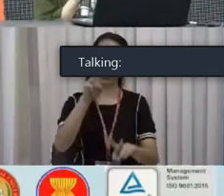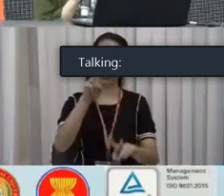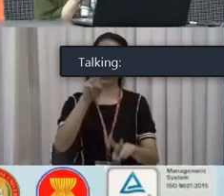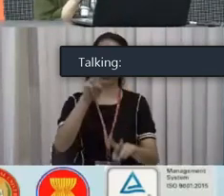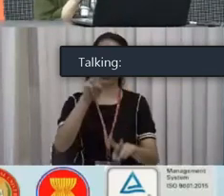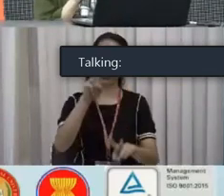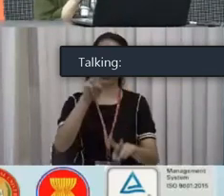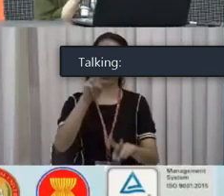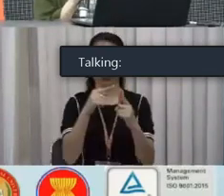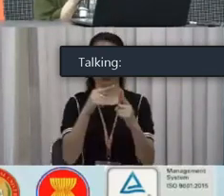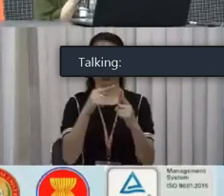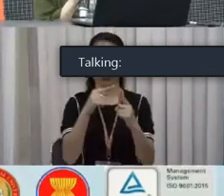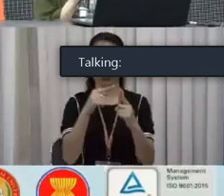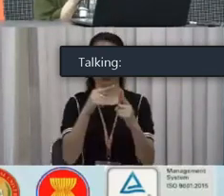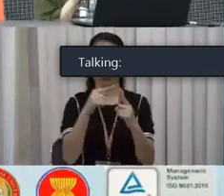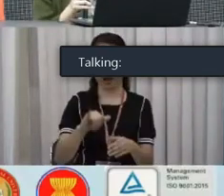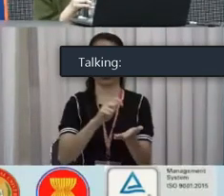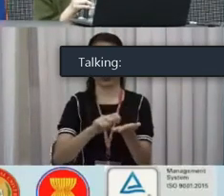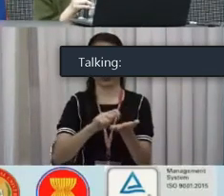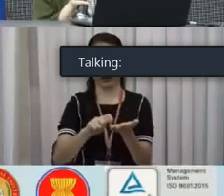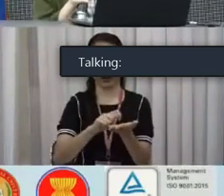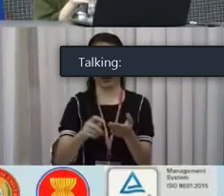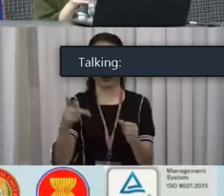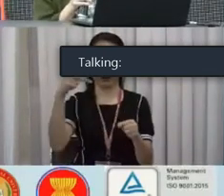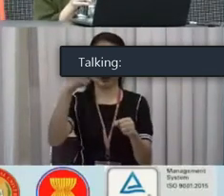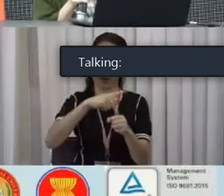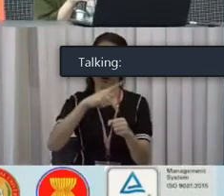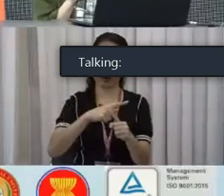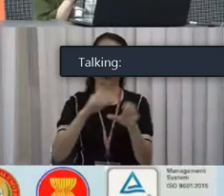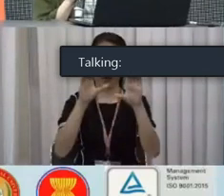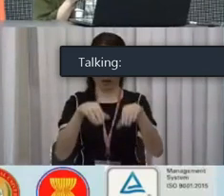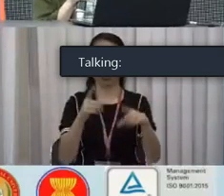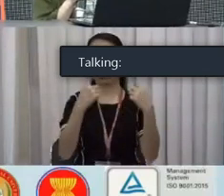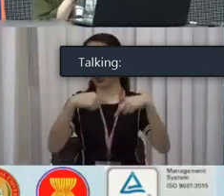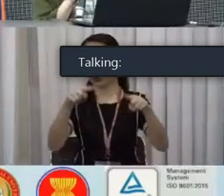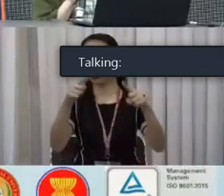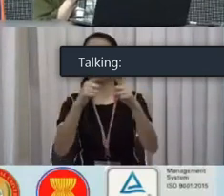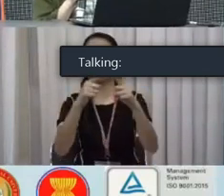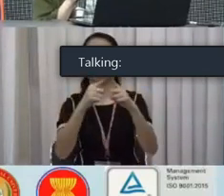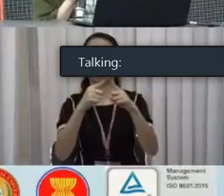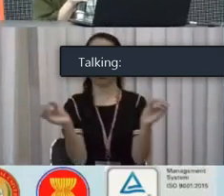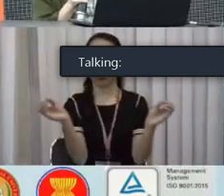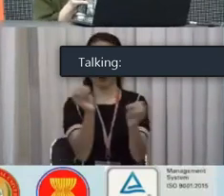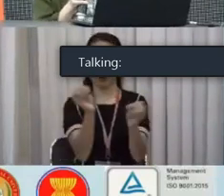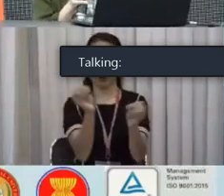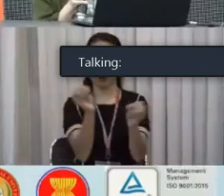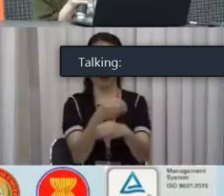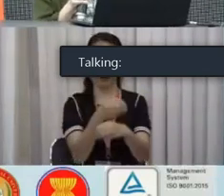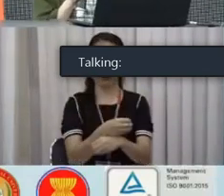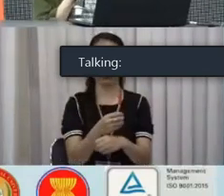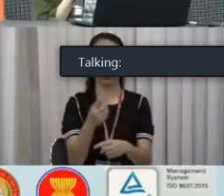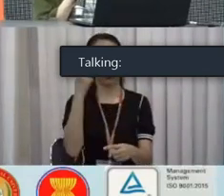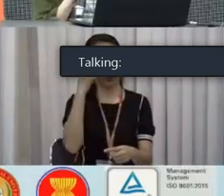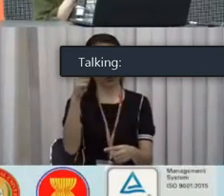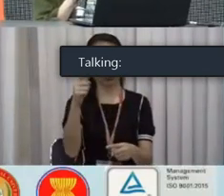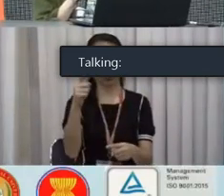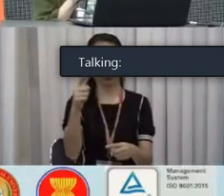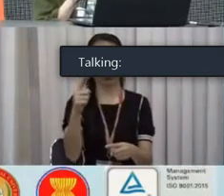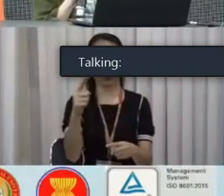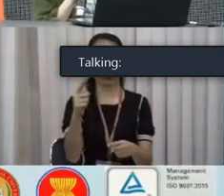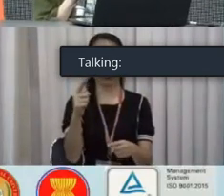job, you are about to undergo your on-the-job training program. So pwede pod mo muad to samong office to ask